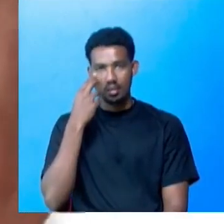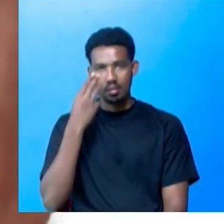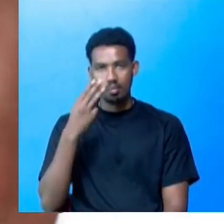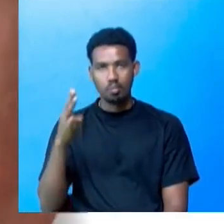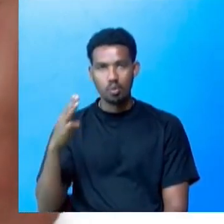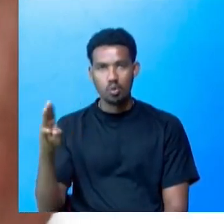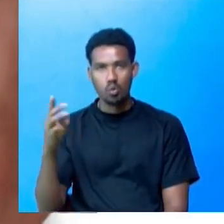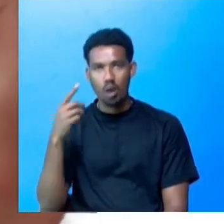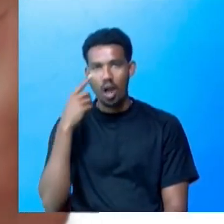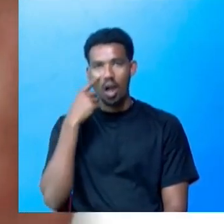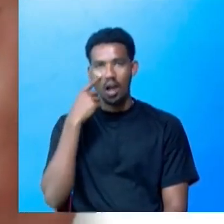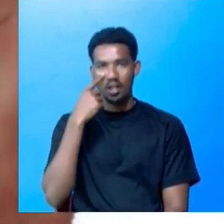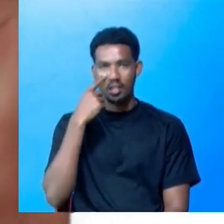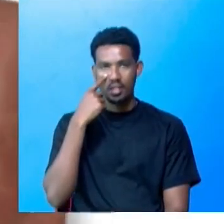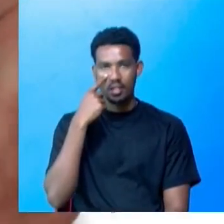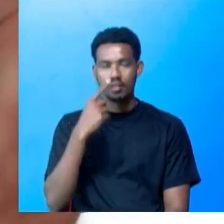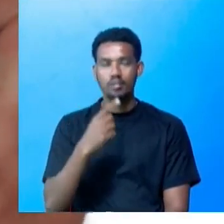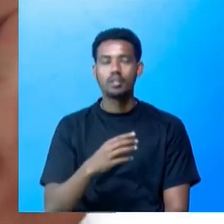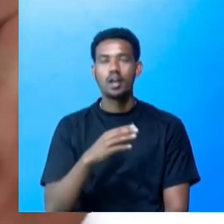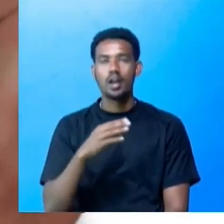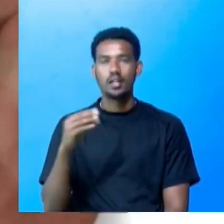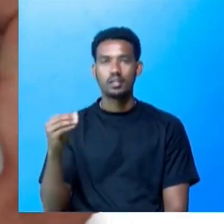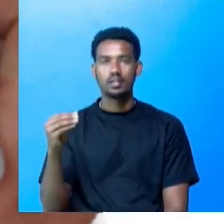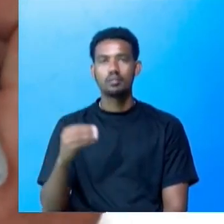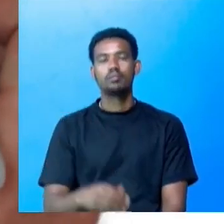eyes and